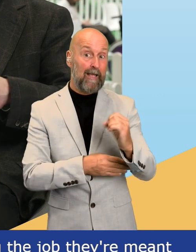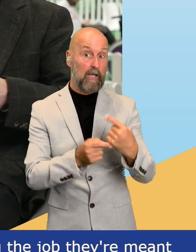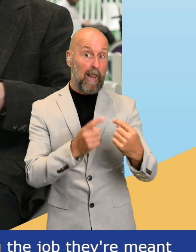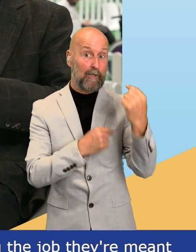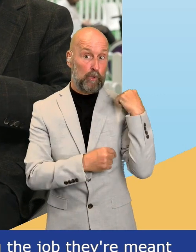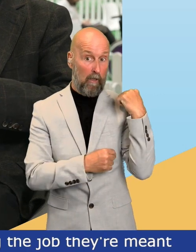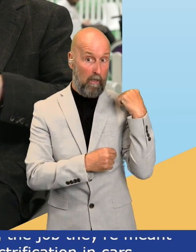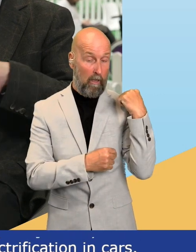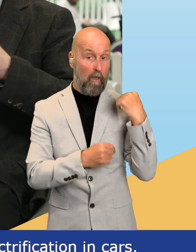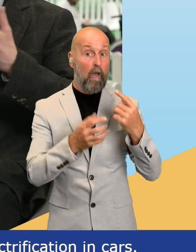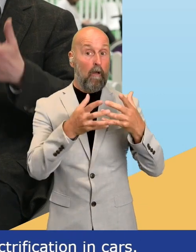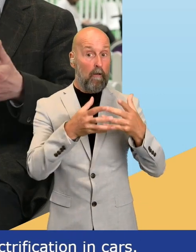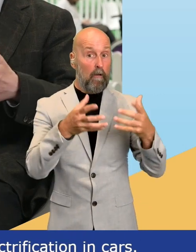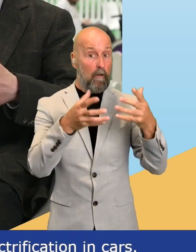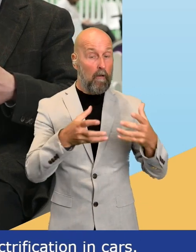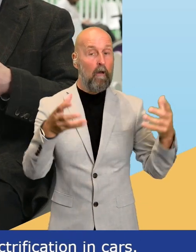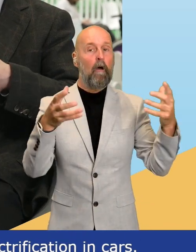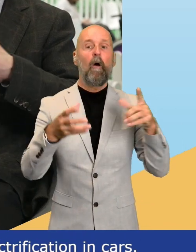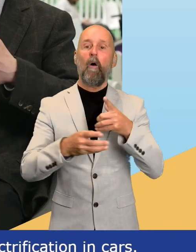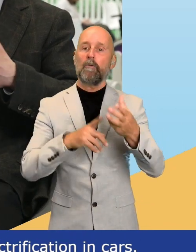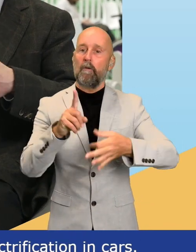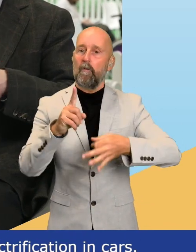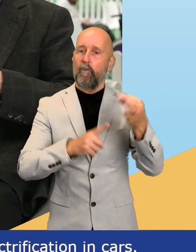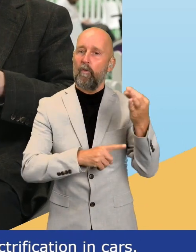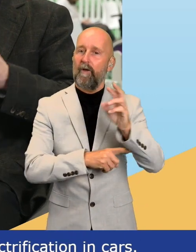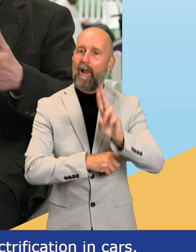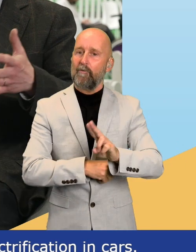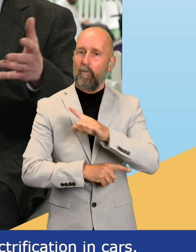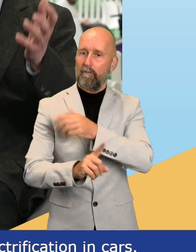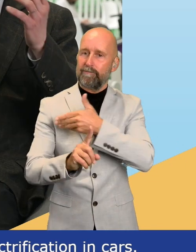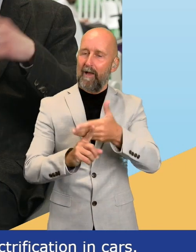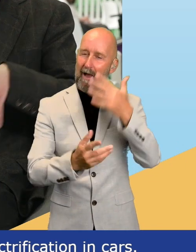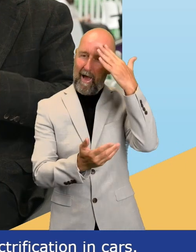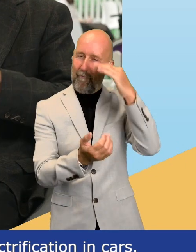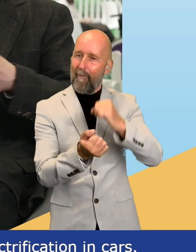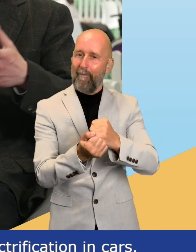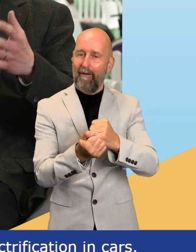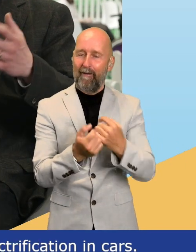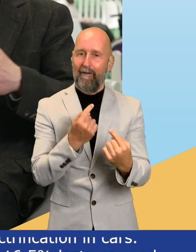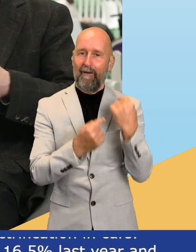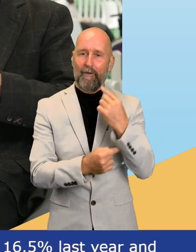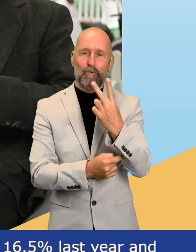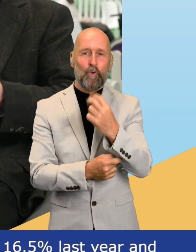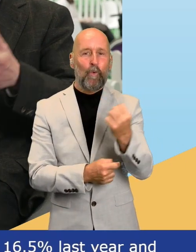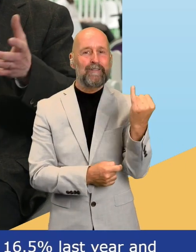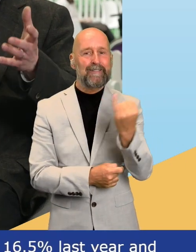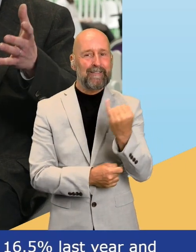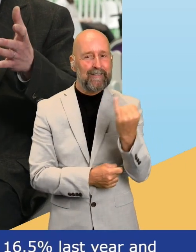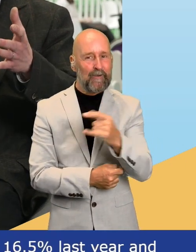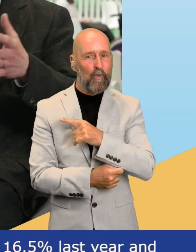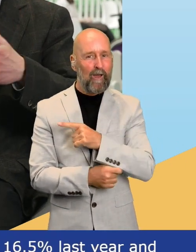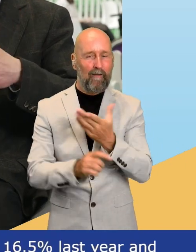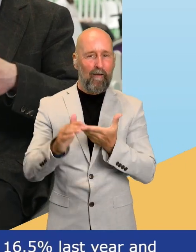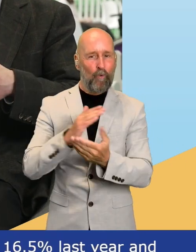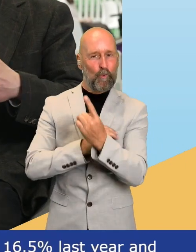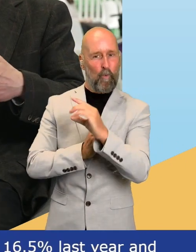ultimately that is where we're going. And seeing the advancements in electric cars, that's been fascinating, because I remember 2016, where they represented like less than